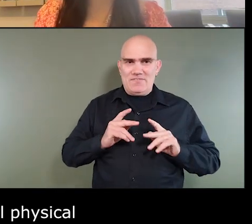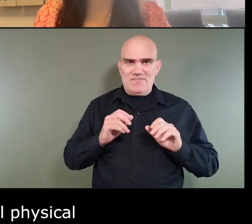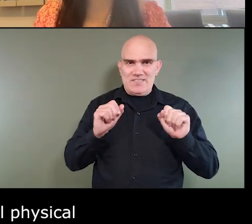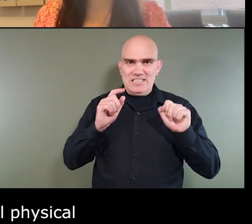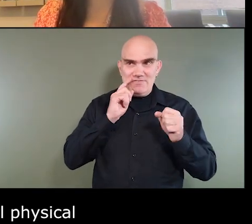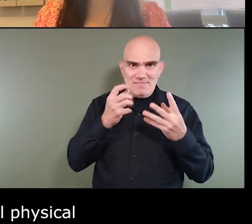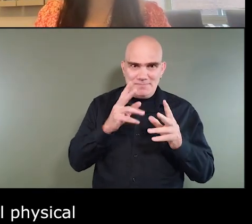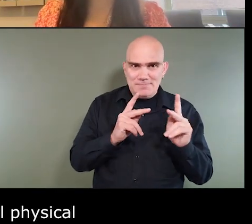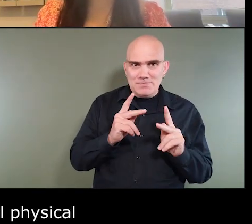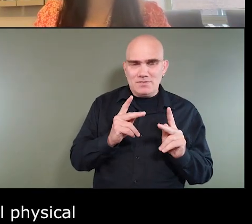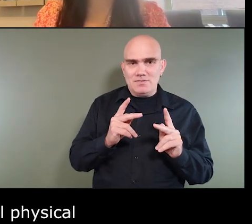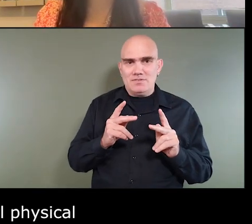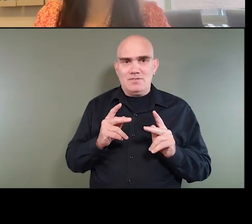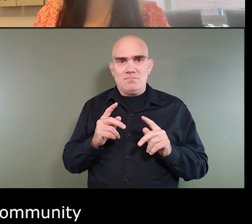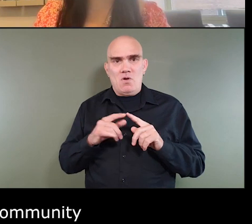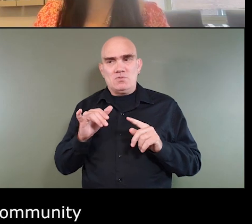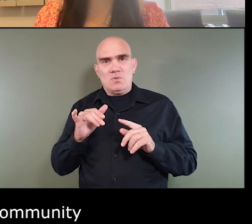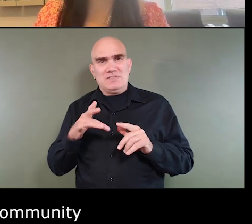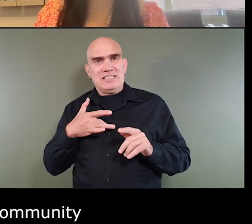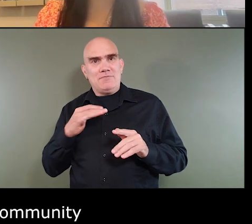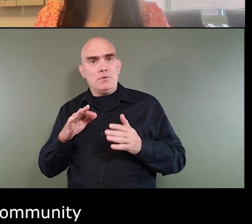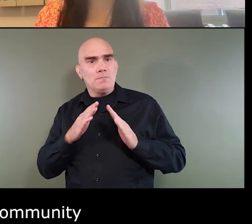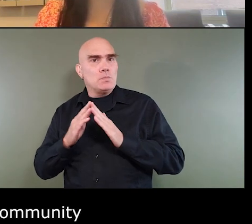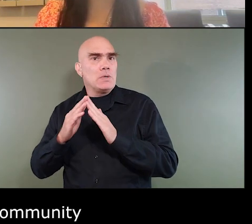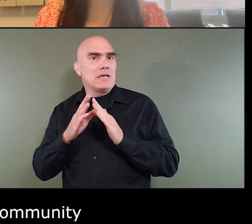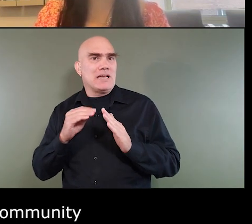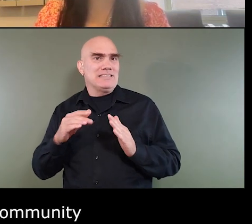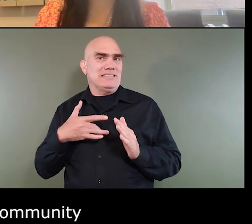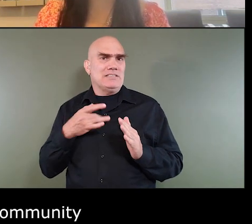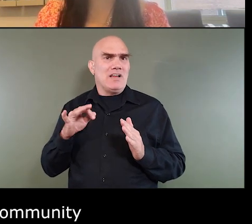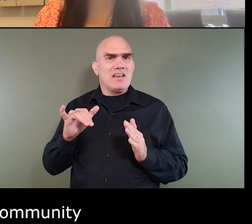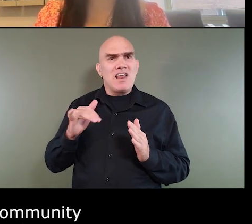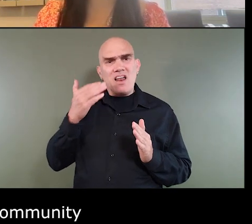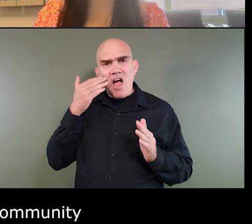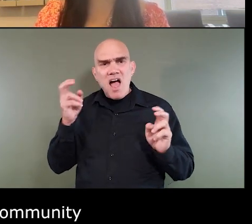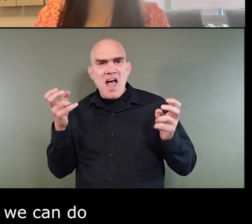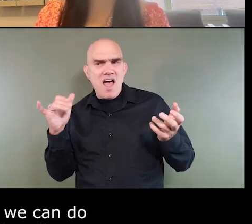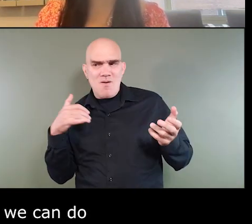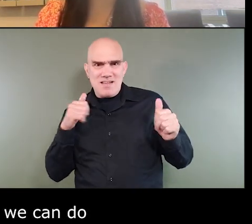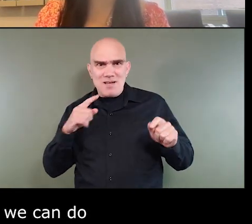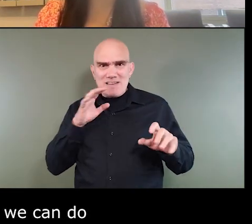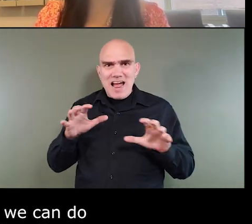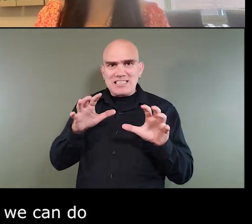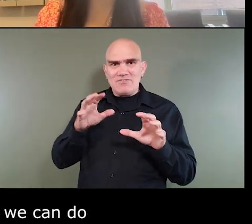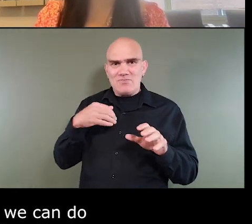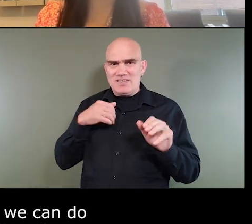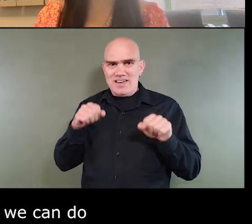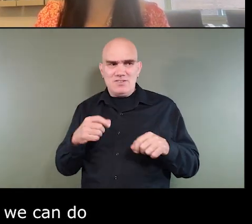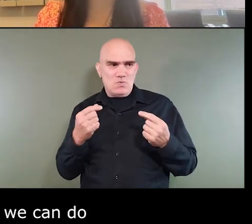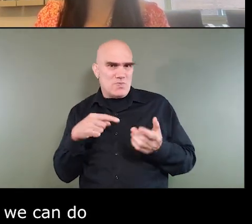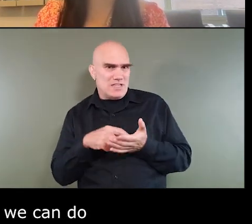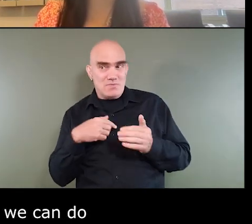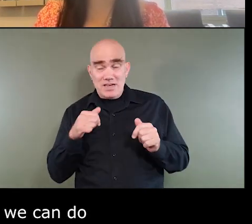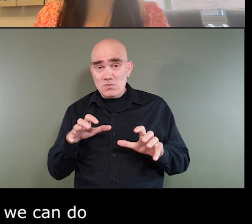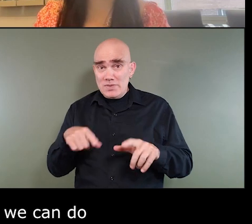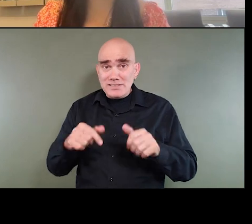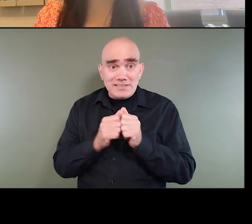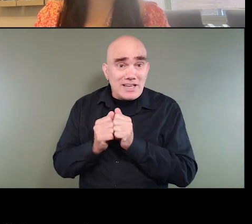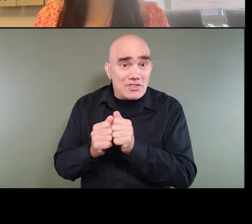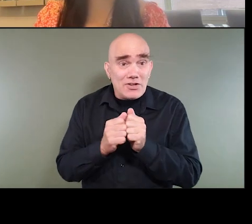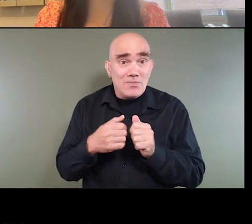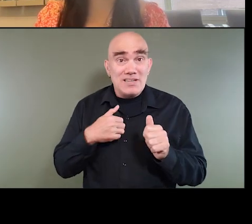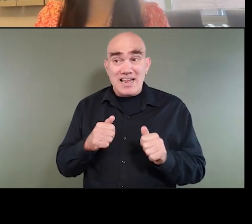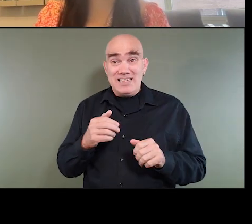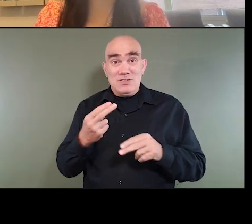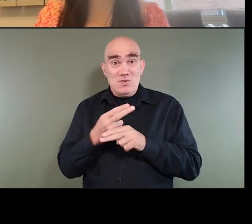physical fitness for many people, but also a sense of community and a sense of like, hey, we can be active and we can do this together.